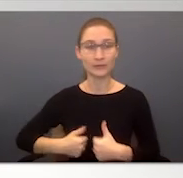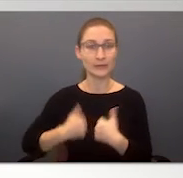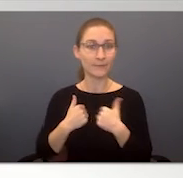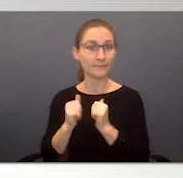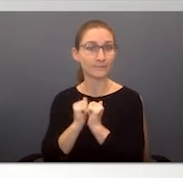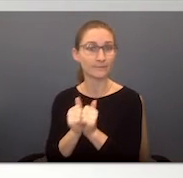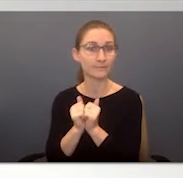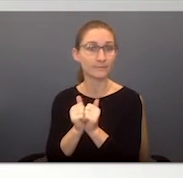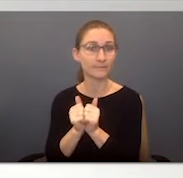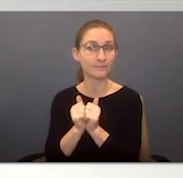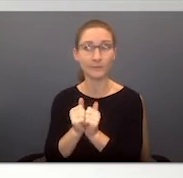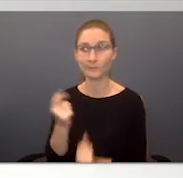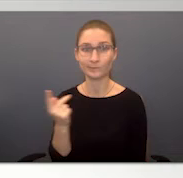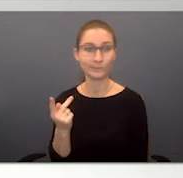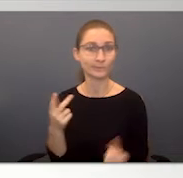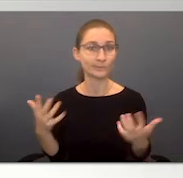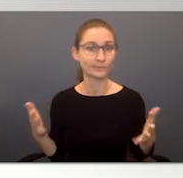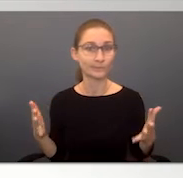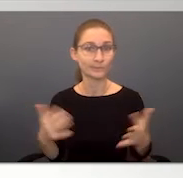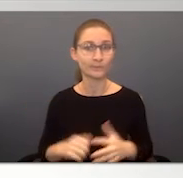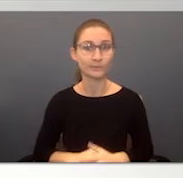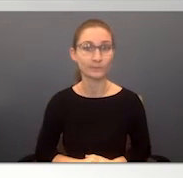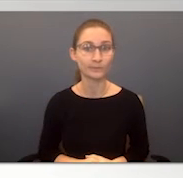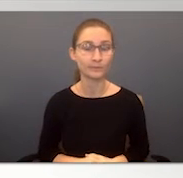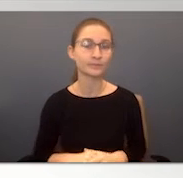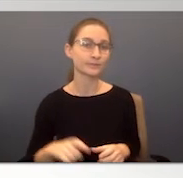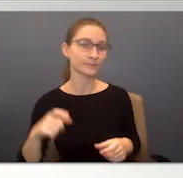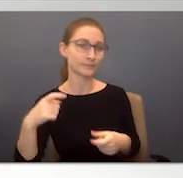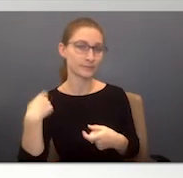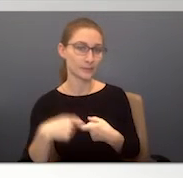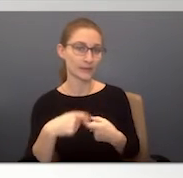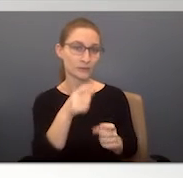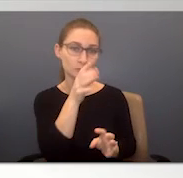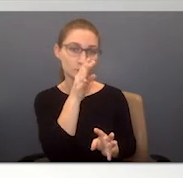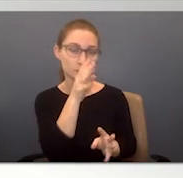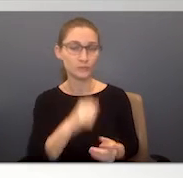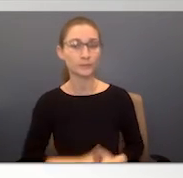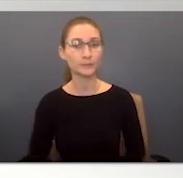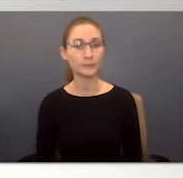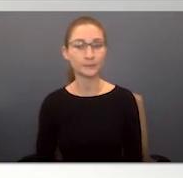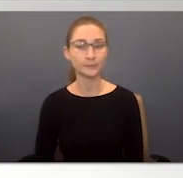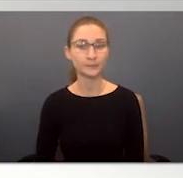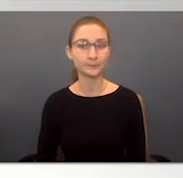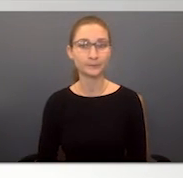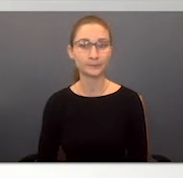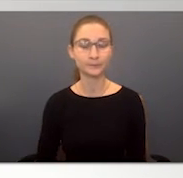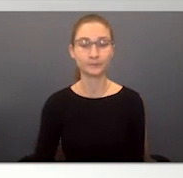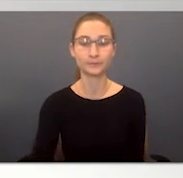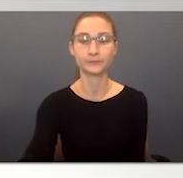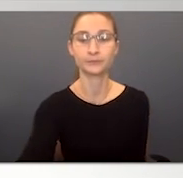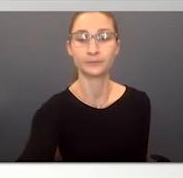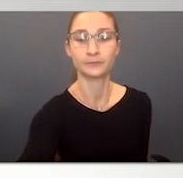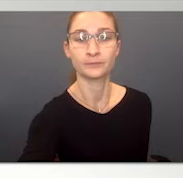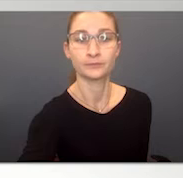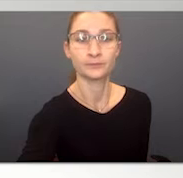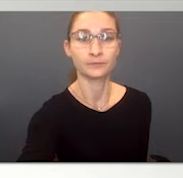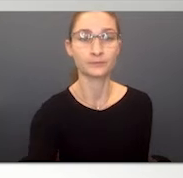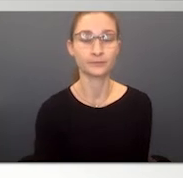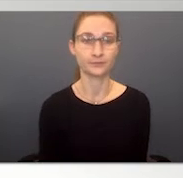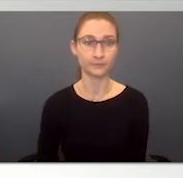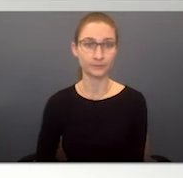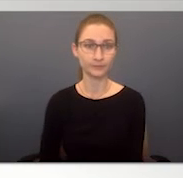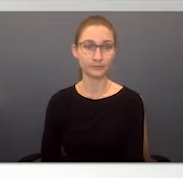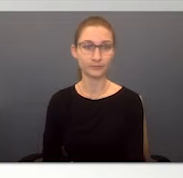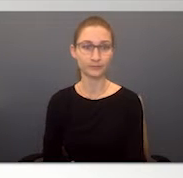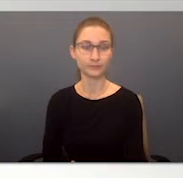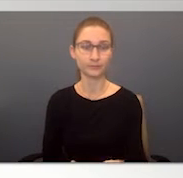ser cualquier desastre, ¿qué podemos hacer? Porque tenemos discapacidad y